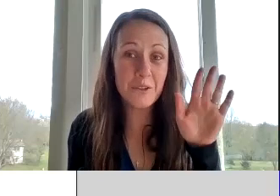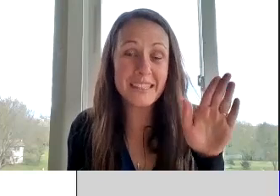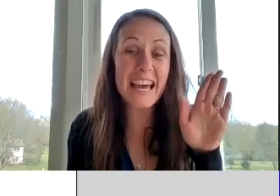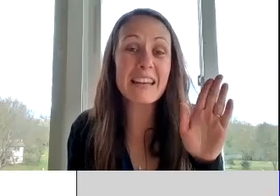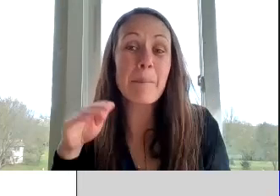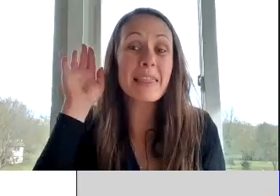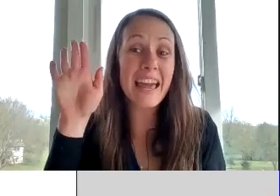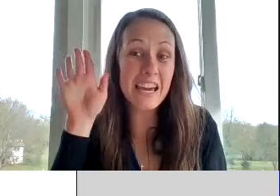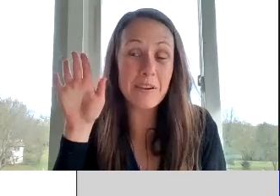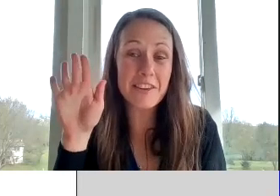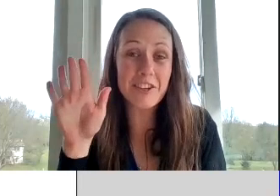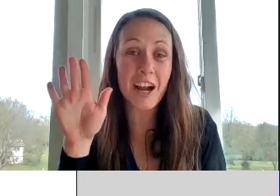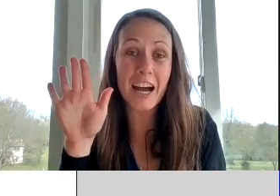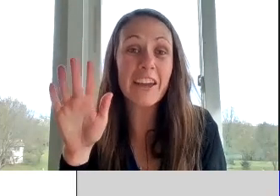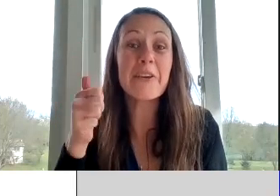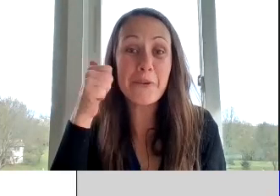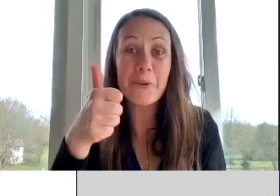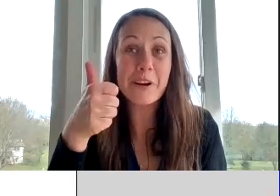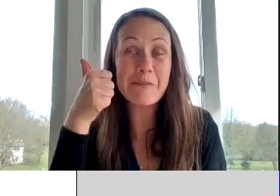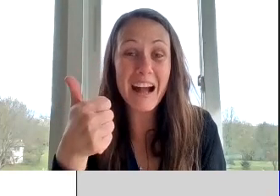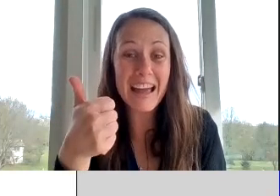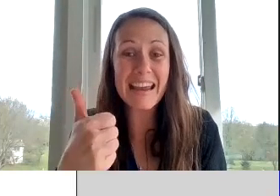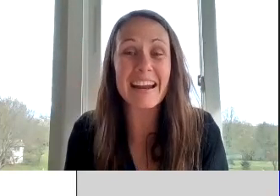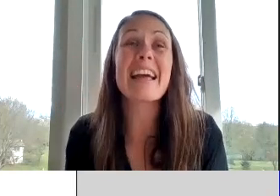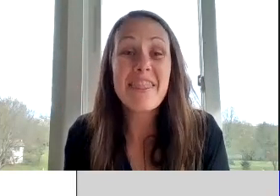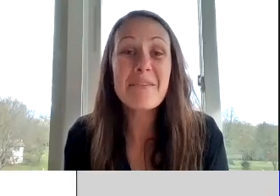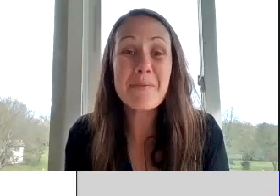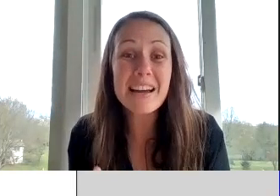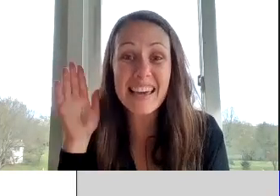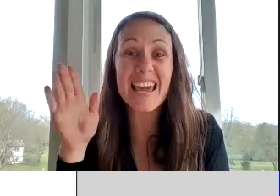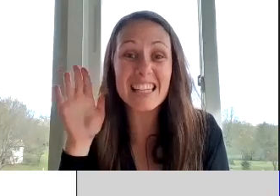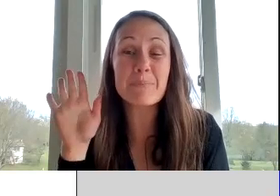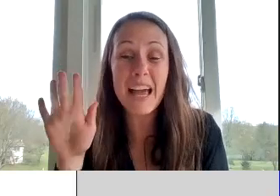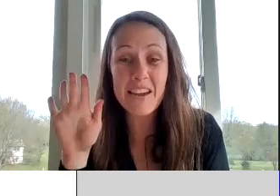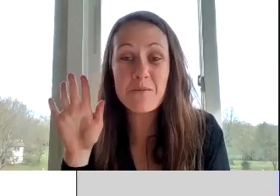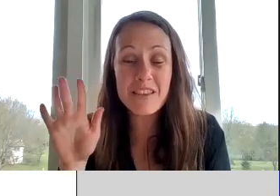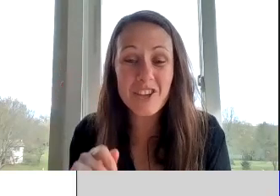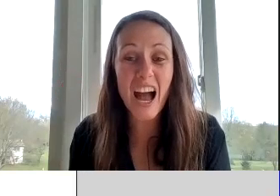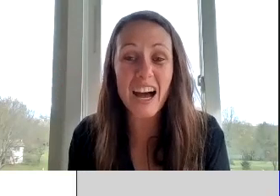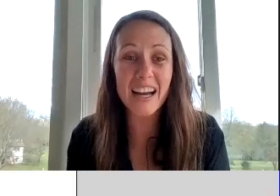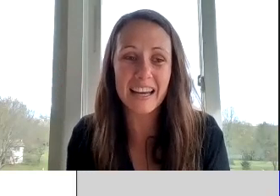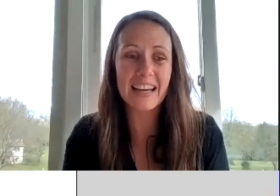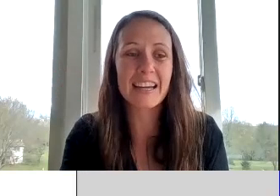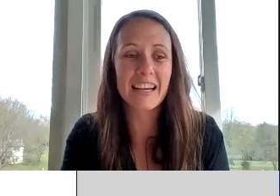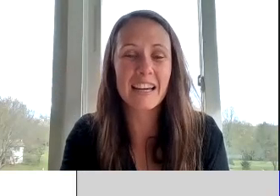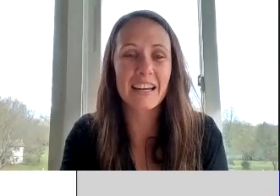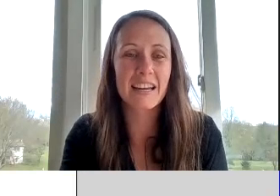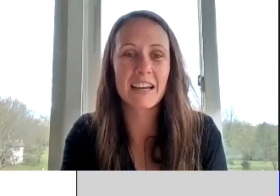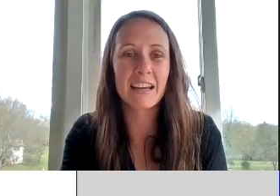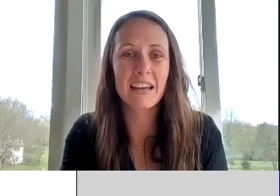If you said playing with a truck, you're right. The monkey is playing with a truck.